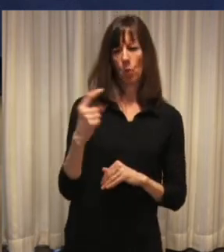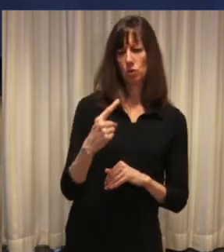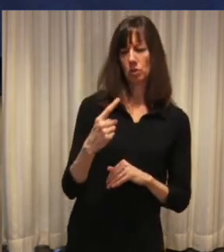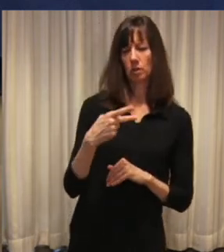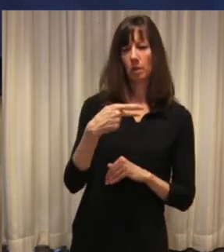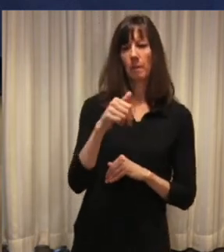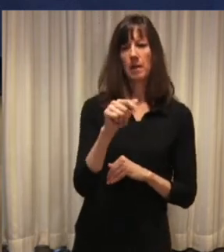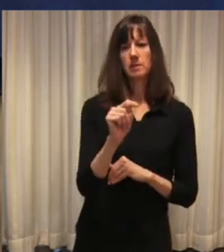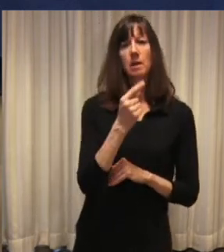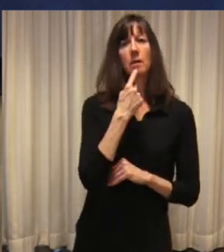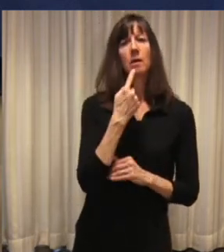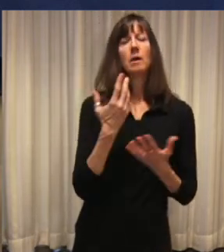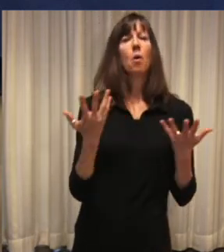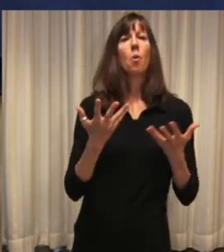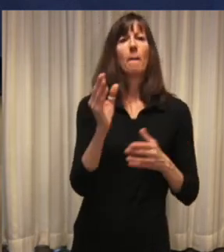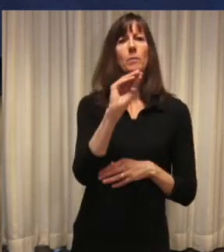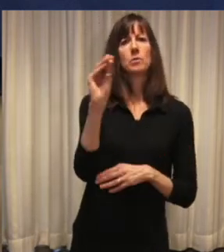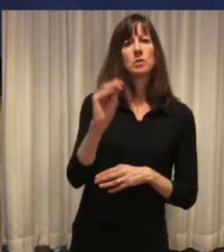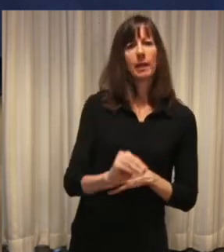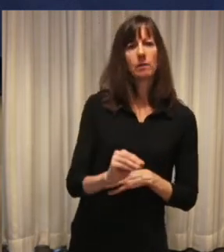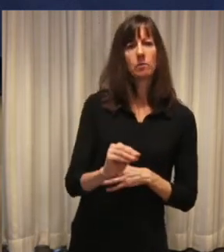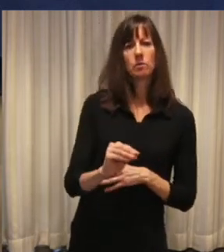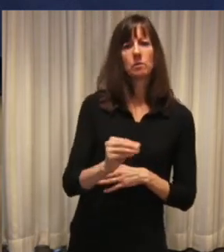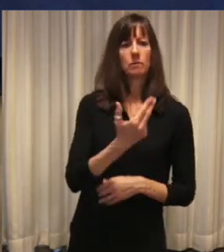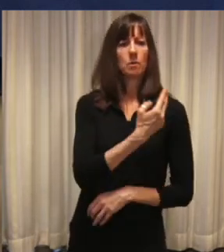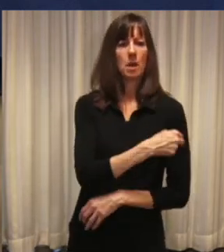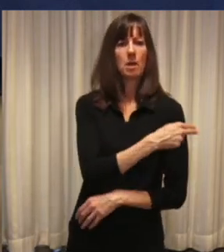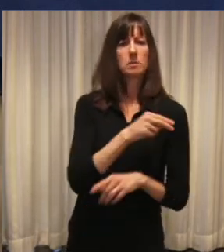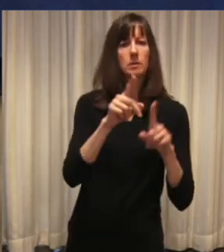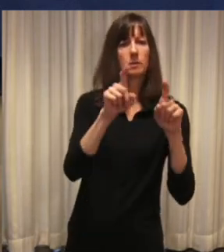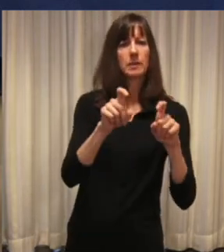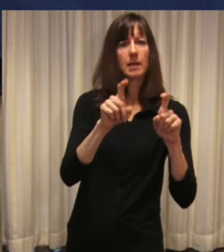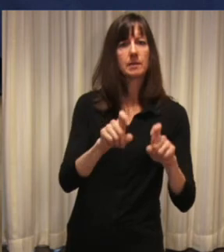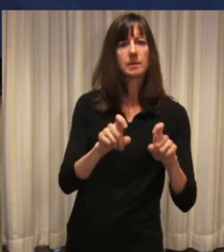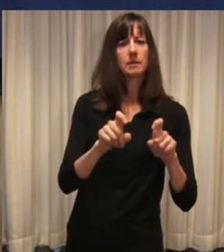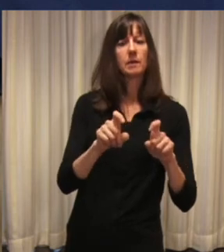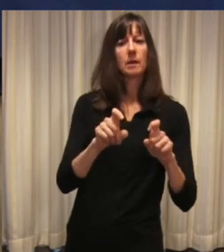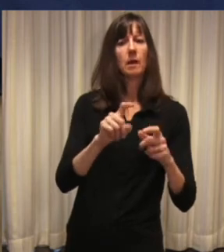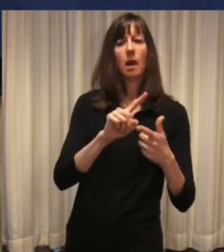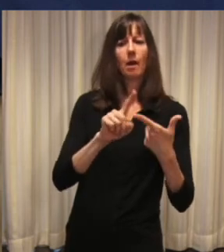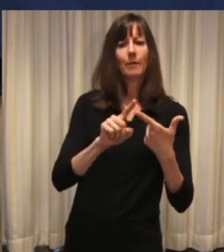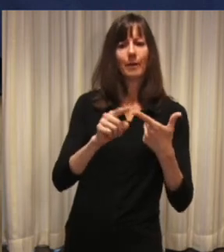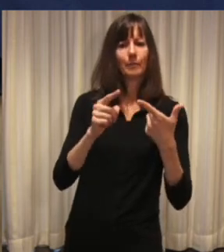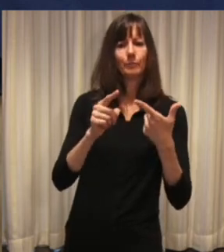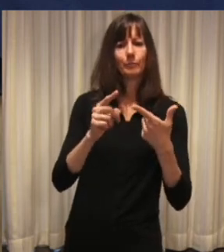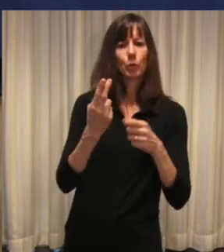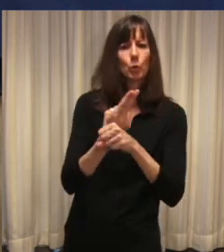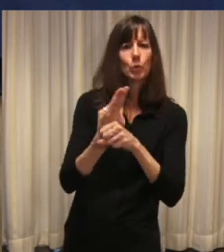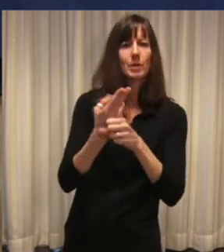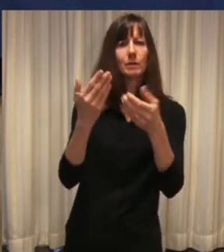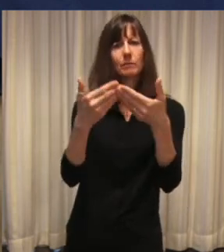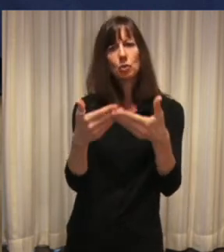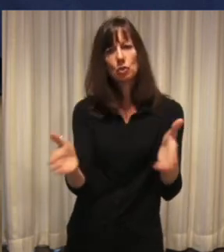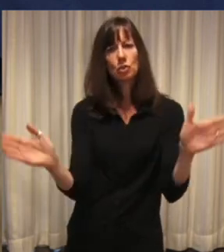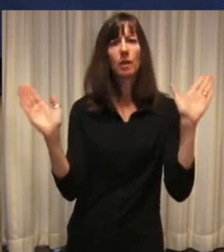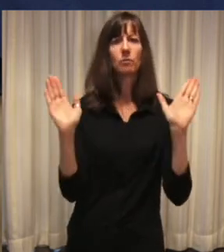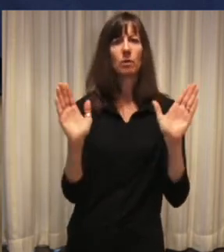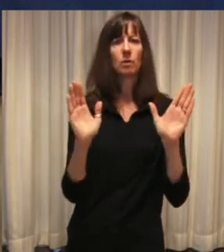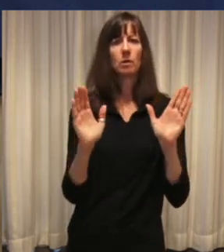require hospitalization? Are the tests you're using general coronavirus tests, or they do they specifically test for